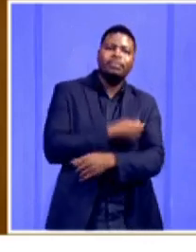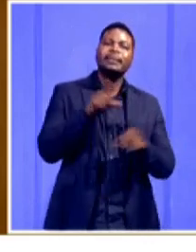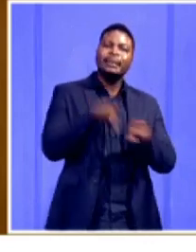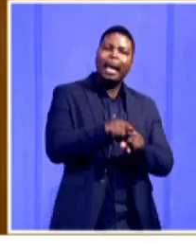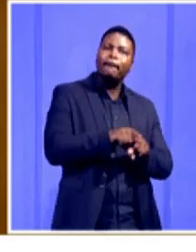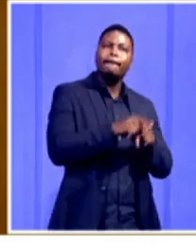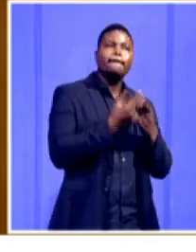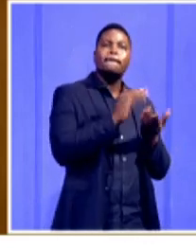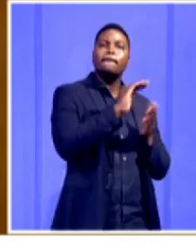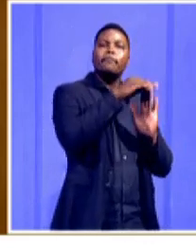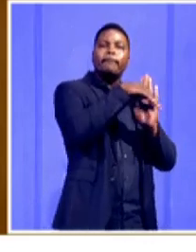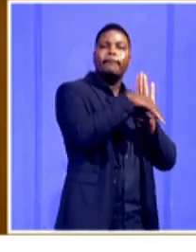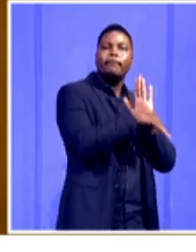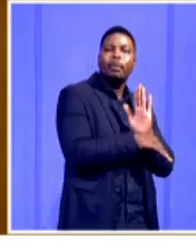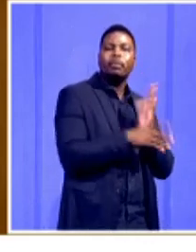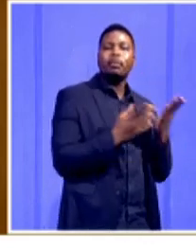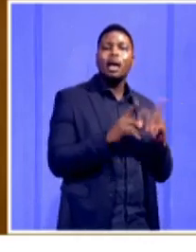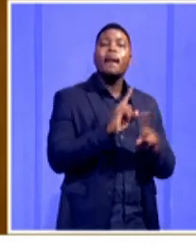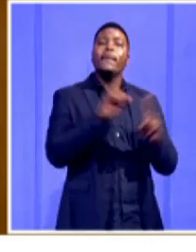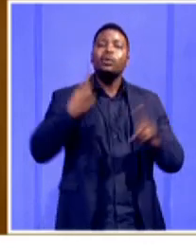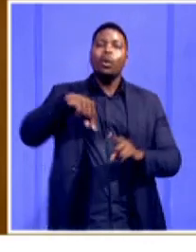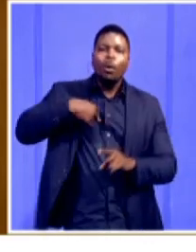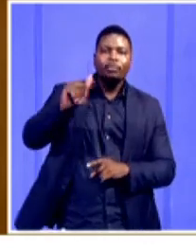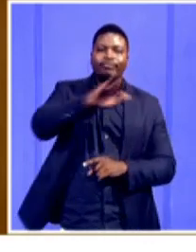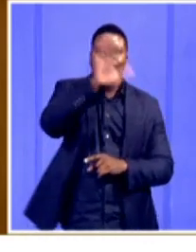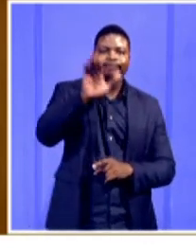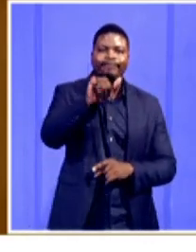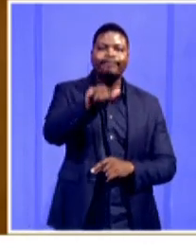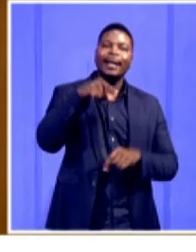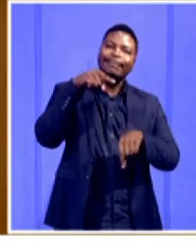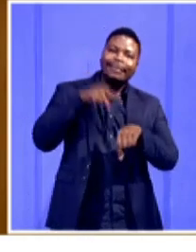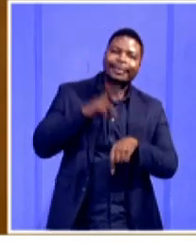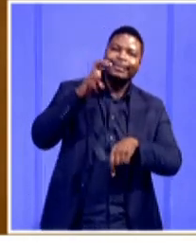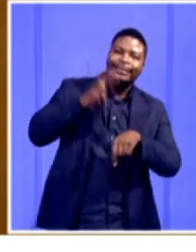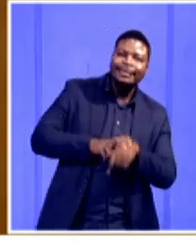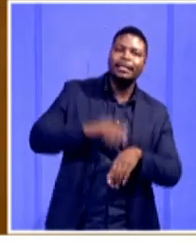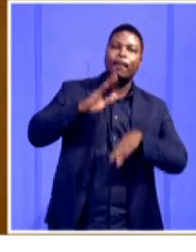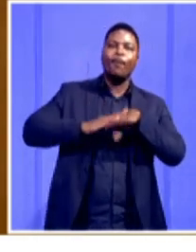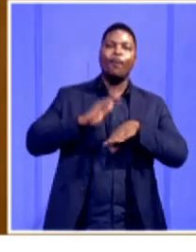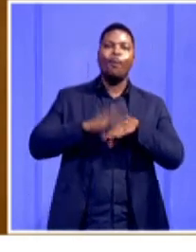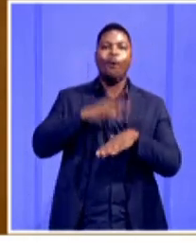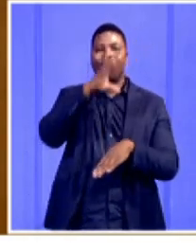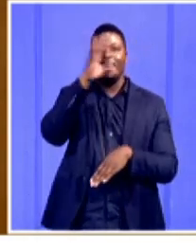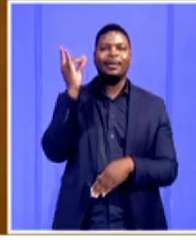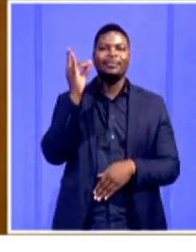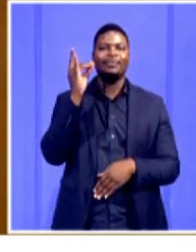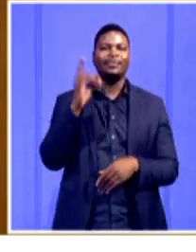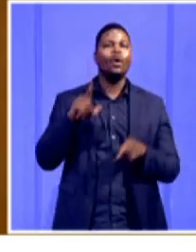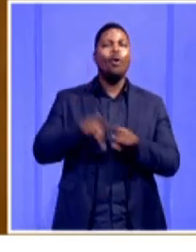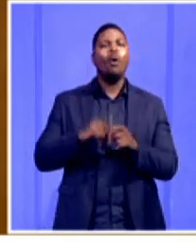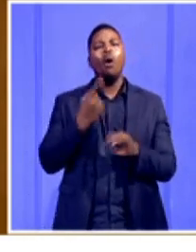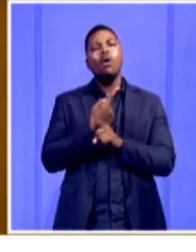a country, we need more nurses. There should be no reason why the nurses are still on temporary contracts, because